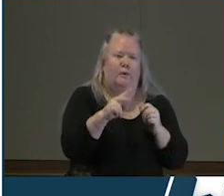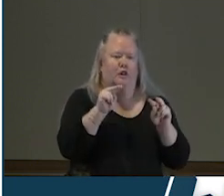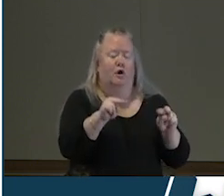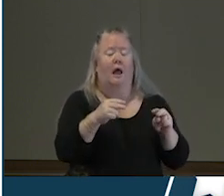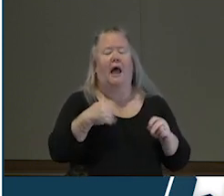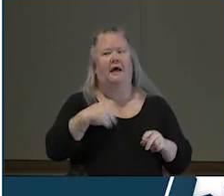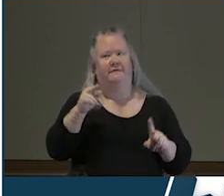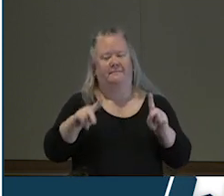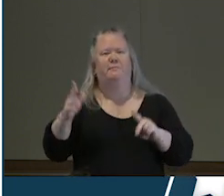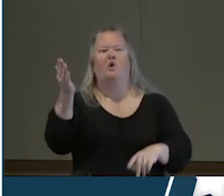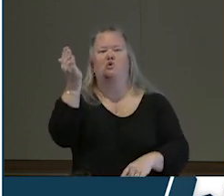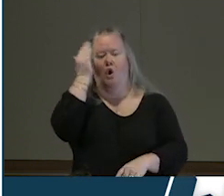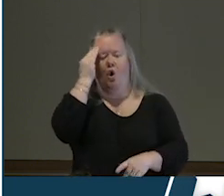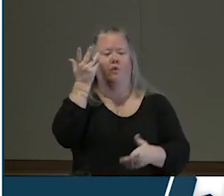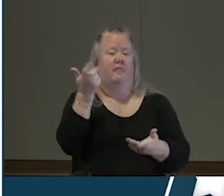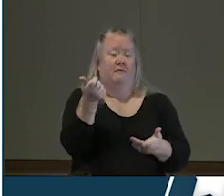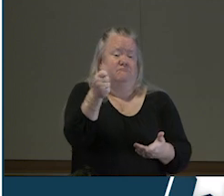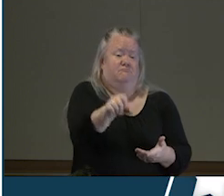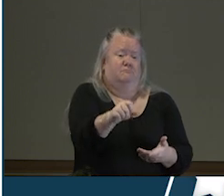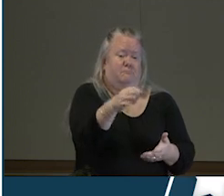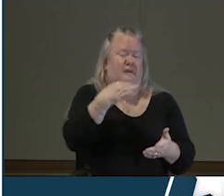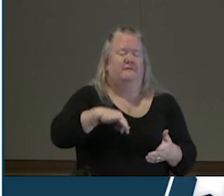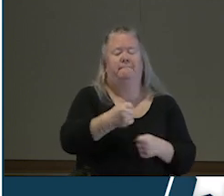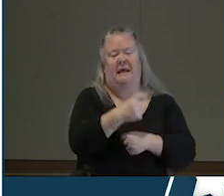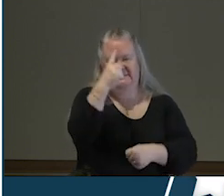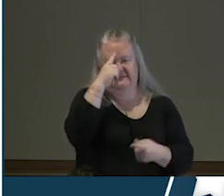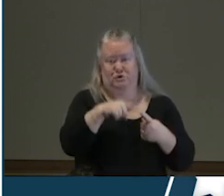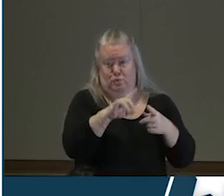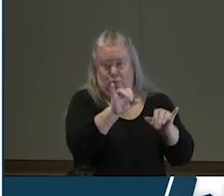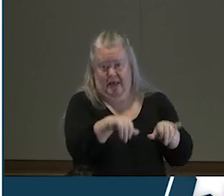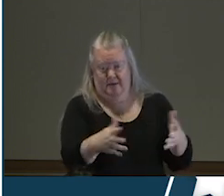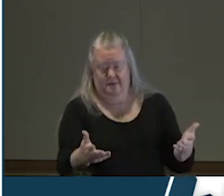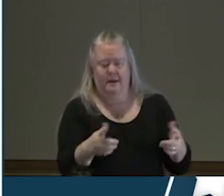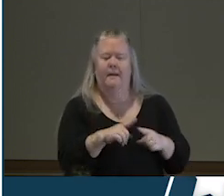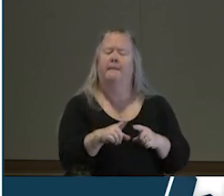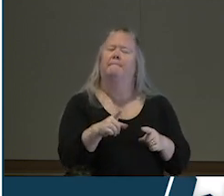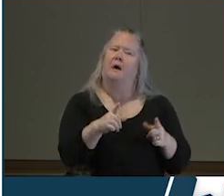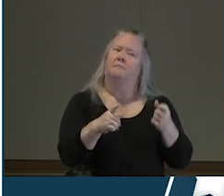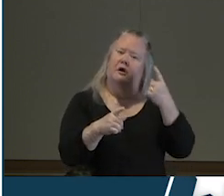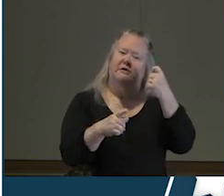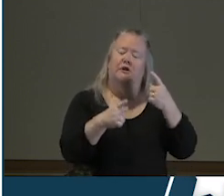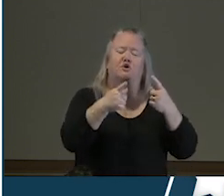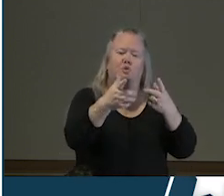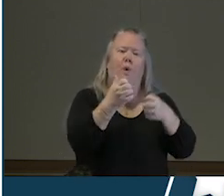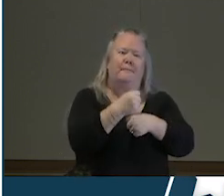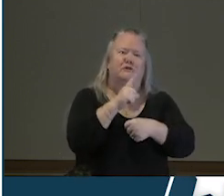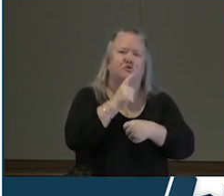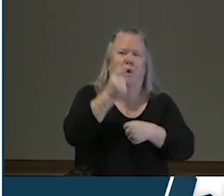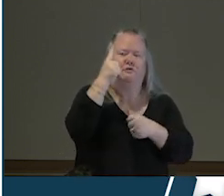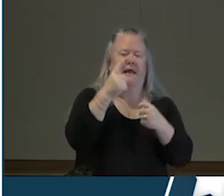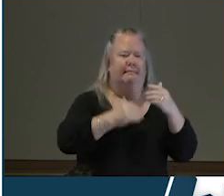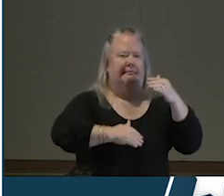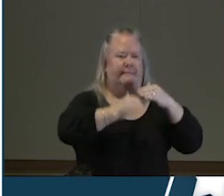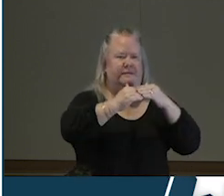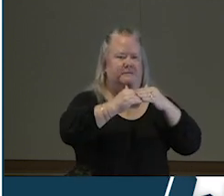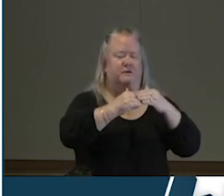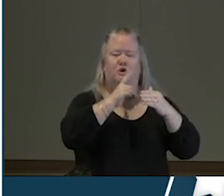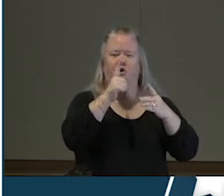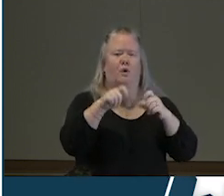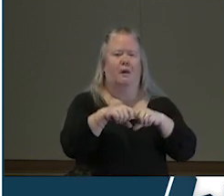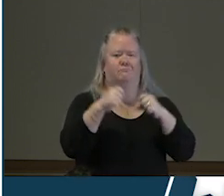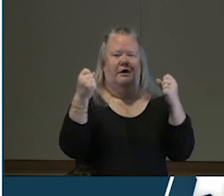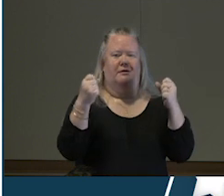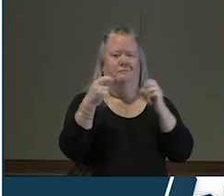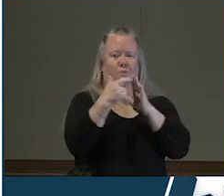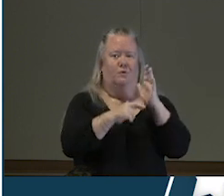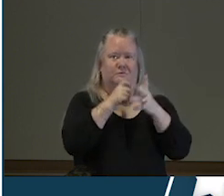I've had people knowingly disqualify benefits because it made sense to, right? But that's where you just want to understand those limits so that you're not breaking them